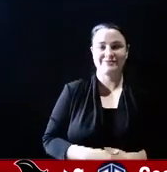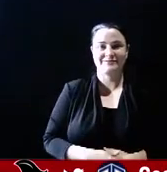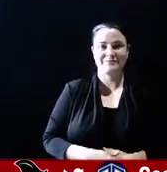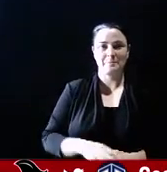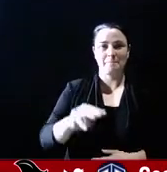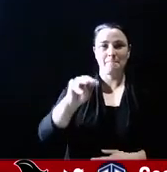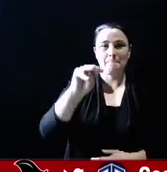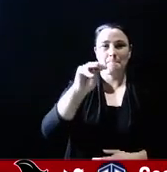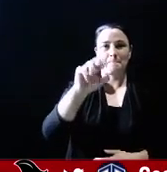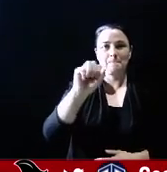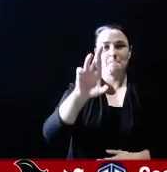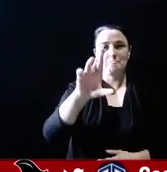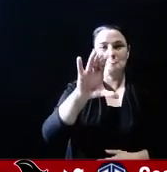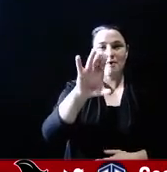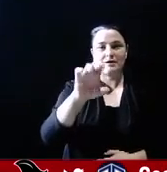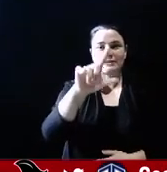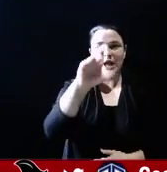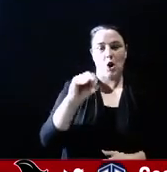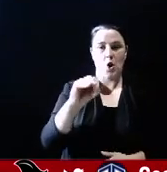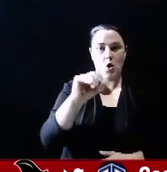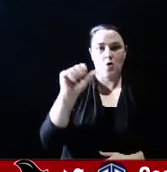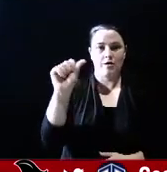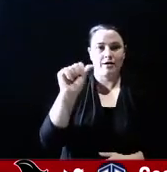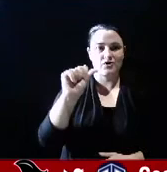Marcelo Abel Andrade.